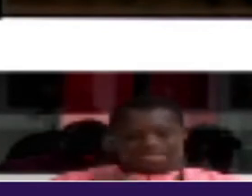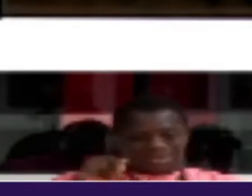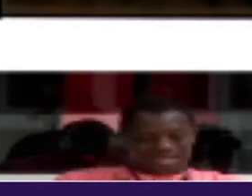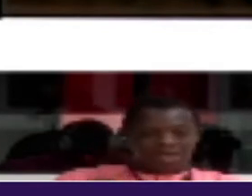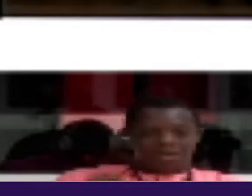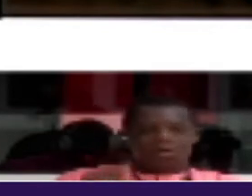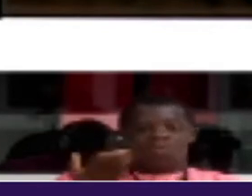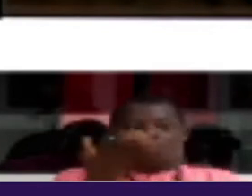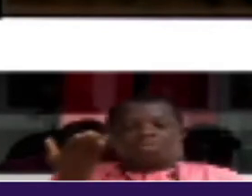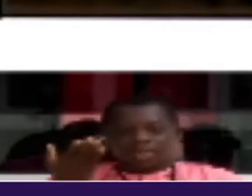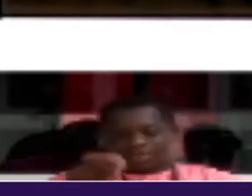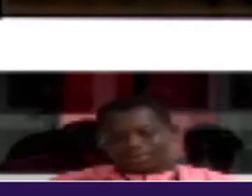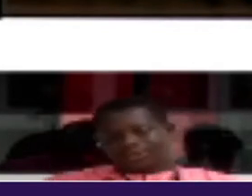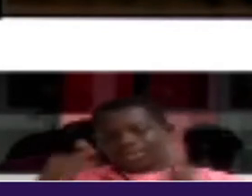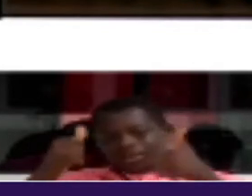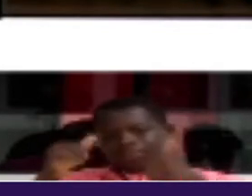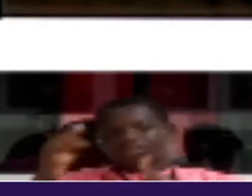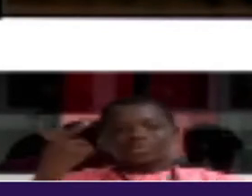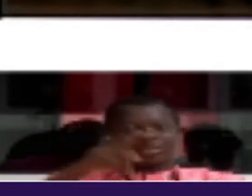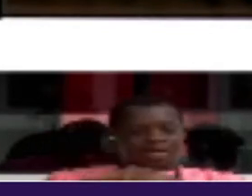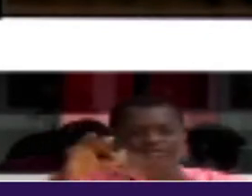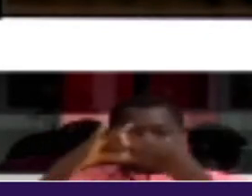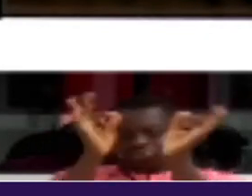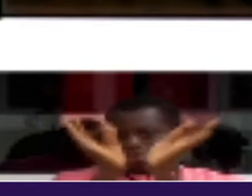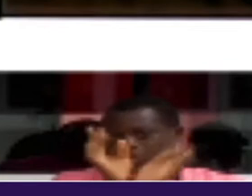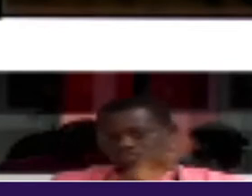started. By that time, it was not a team.